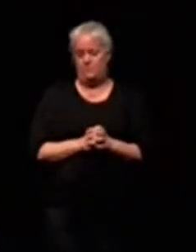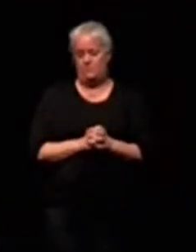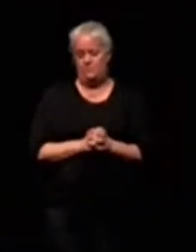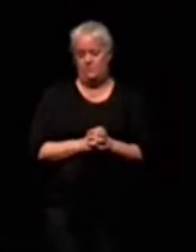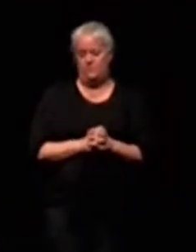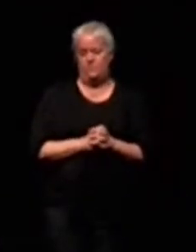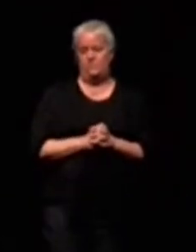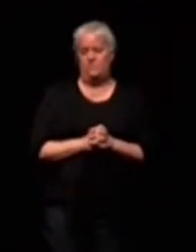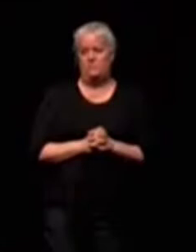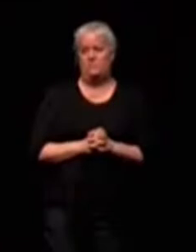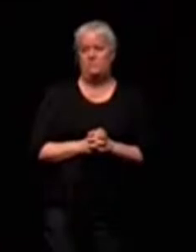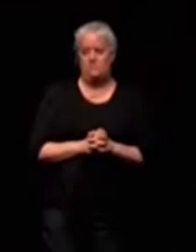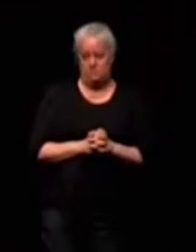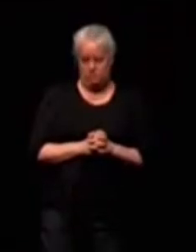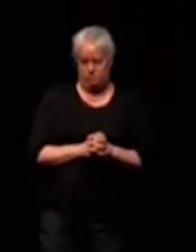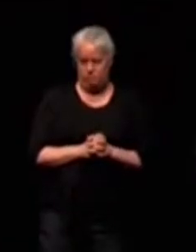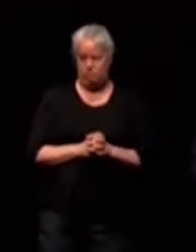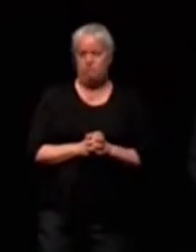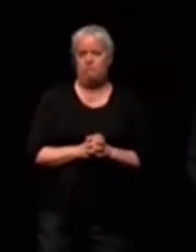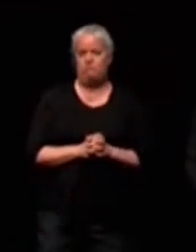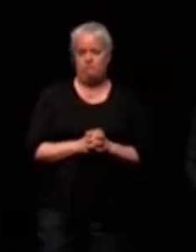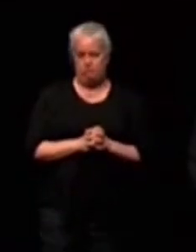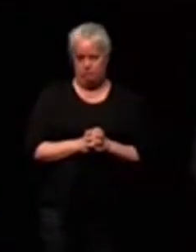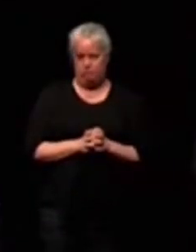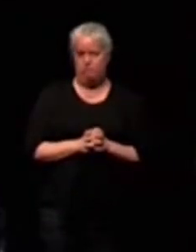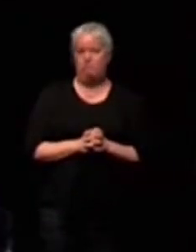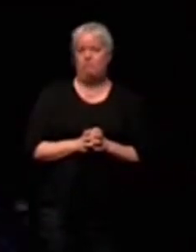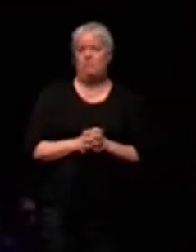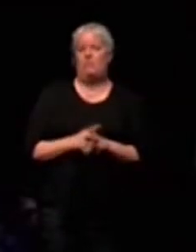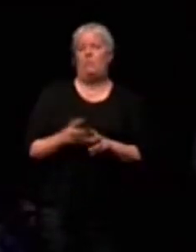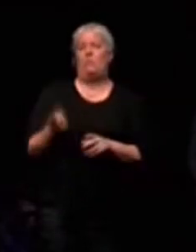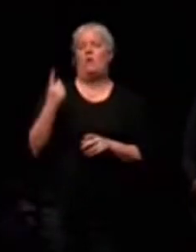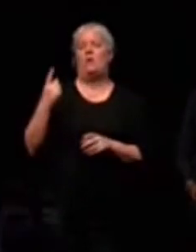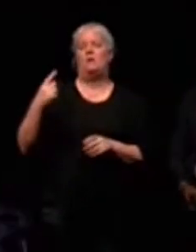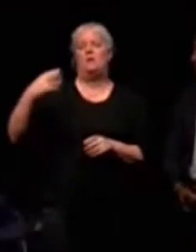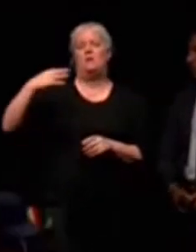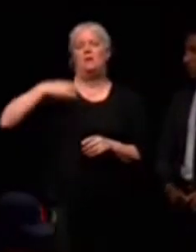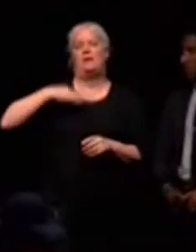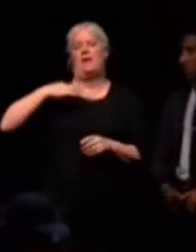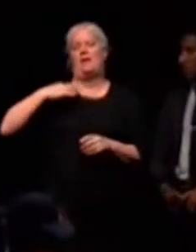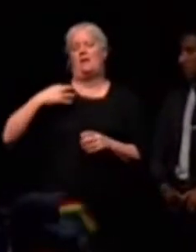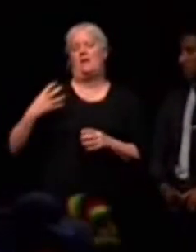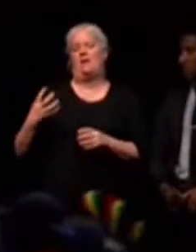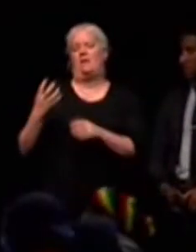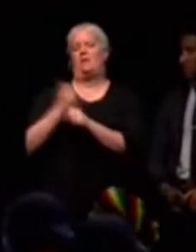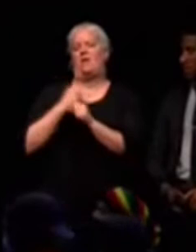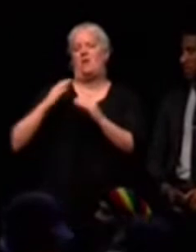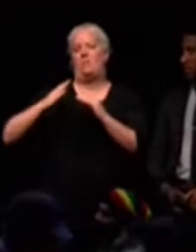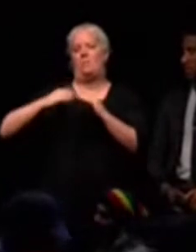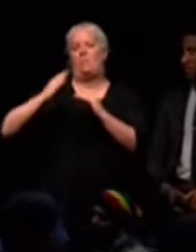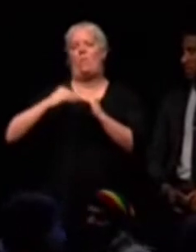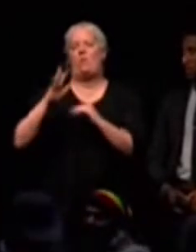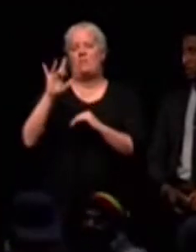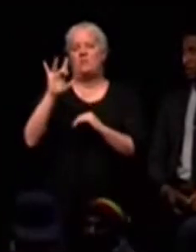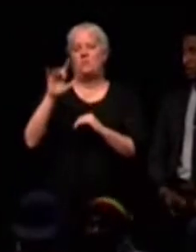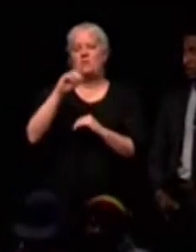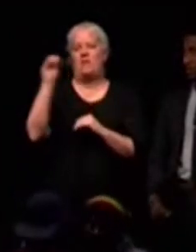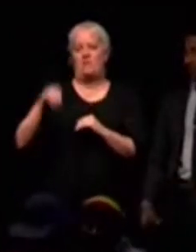one candidate who has received more than 25% of the weighted vote